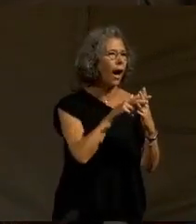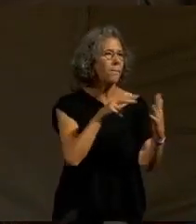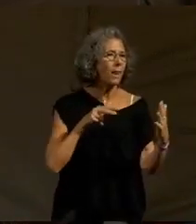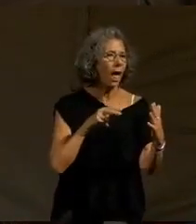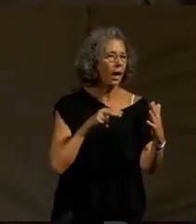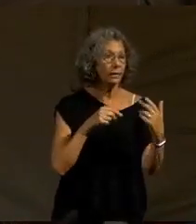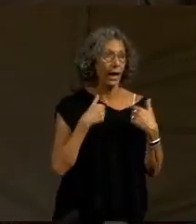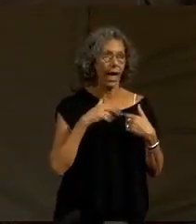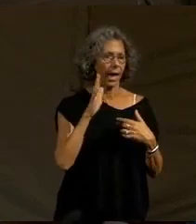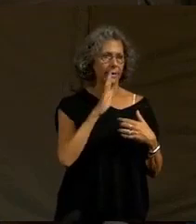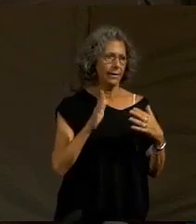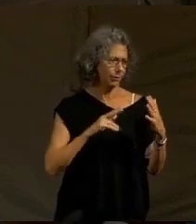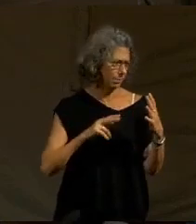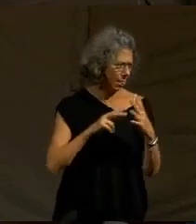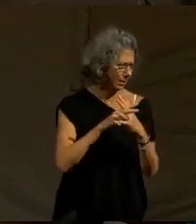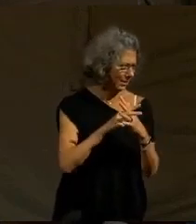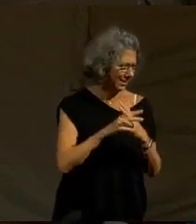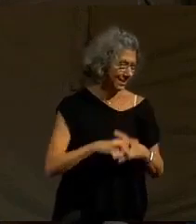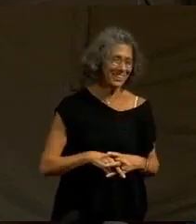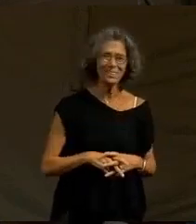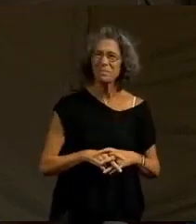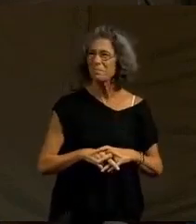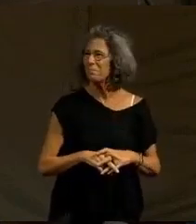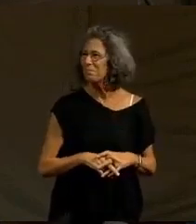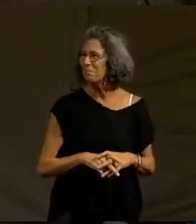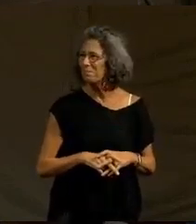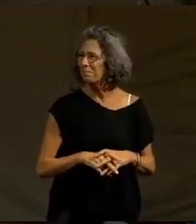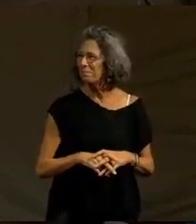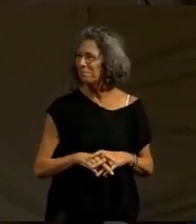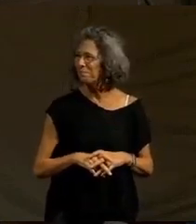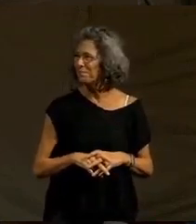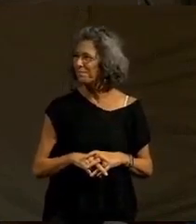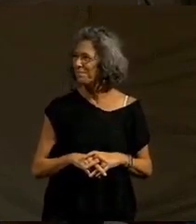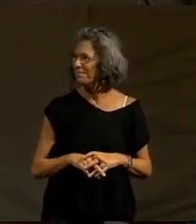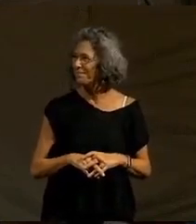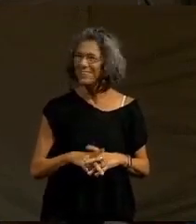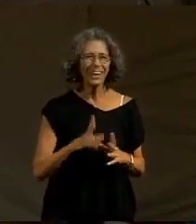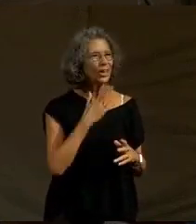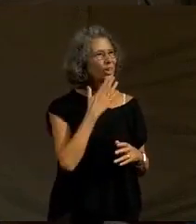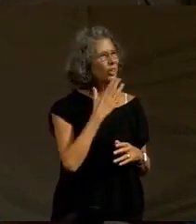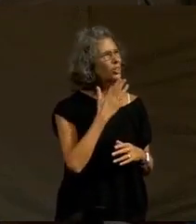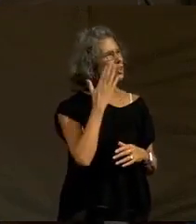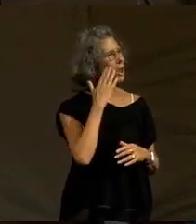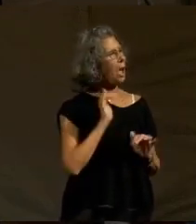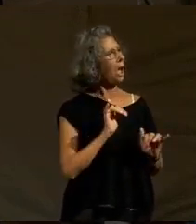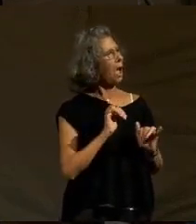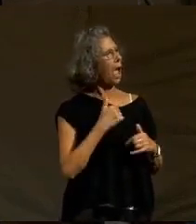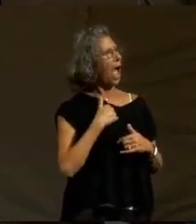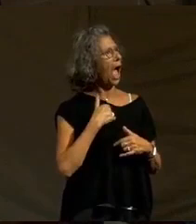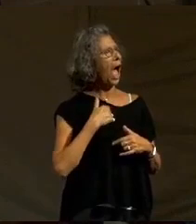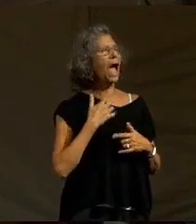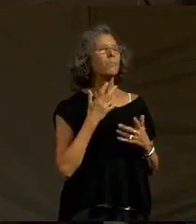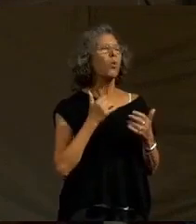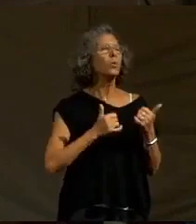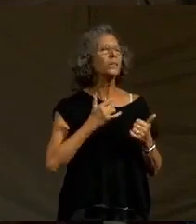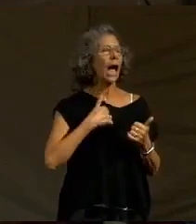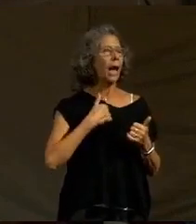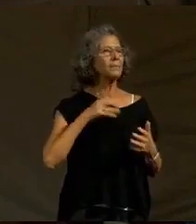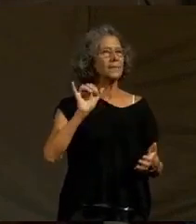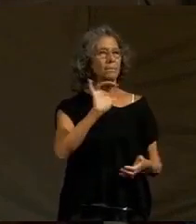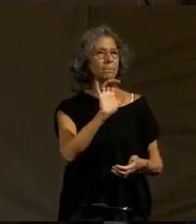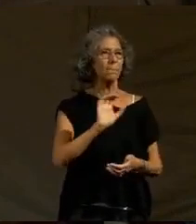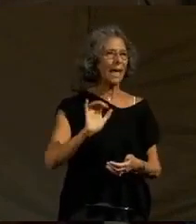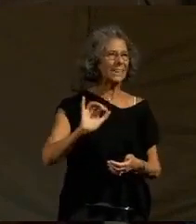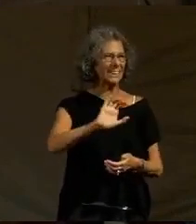So, it's good, and it's good to know that I'm Paprika. You know, I was wondering what I was gonna be.